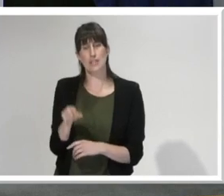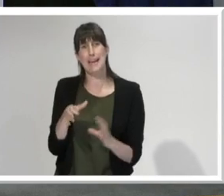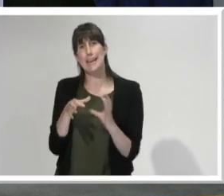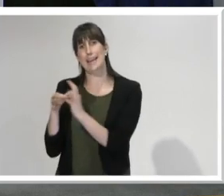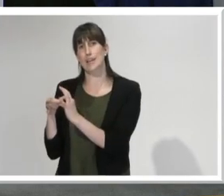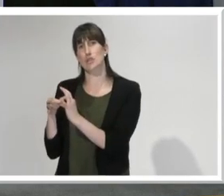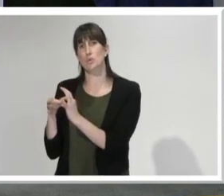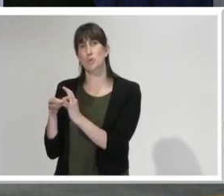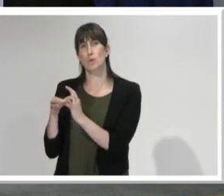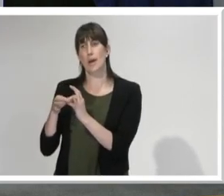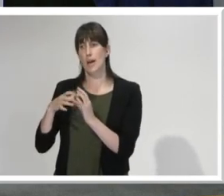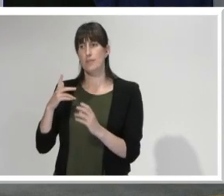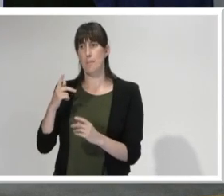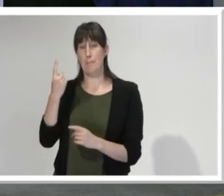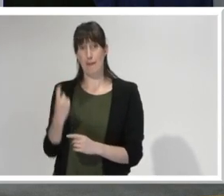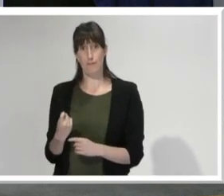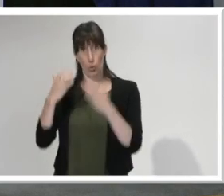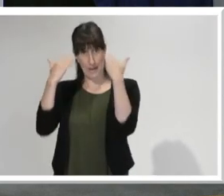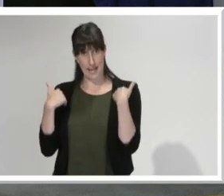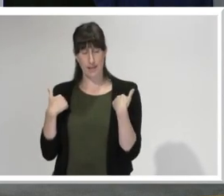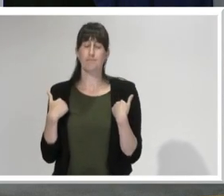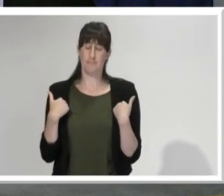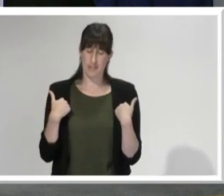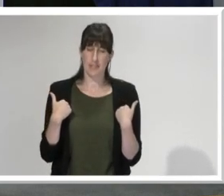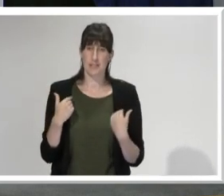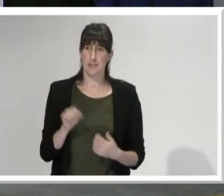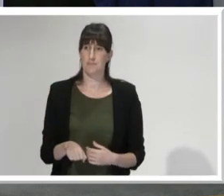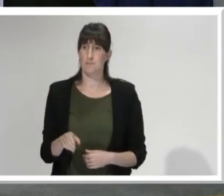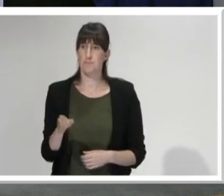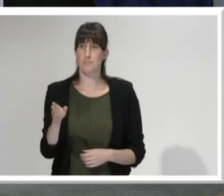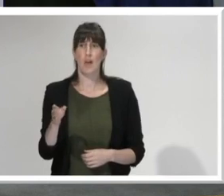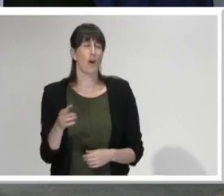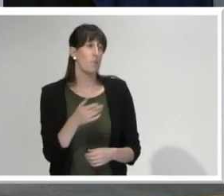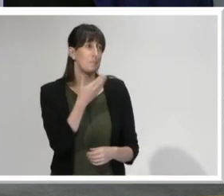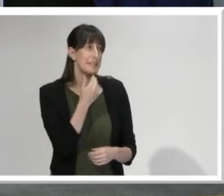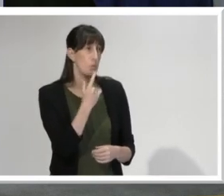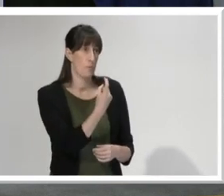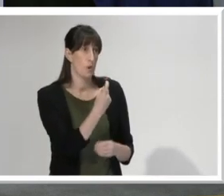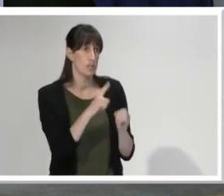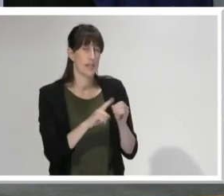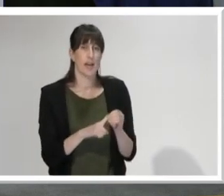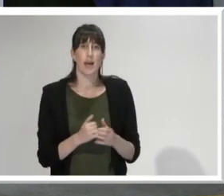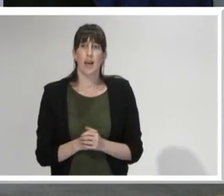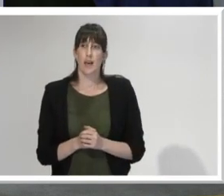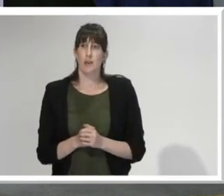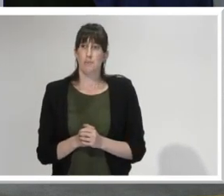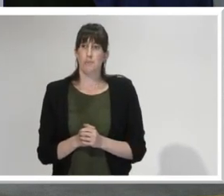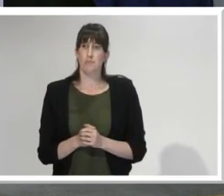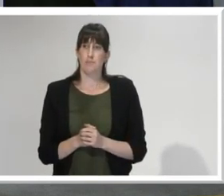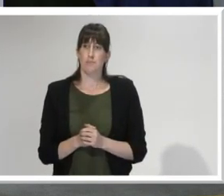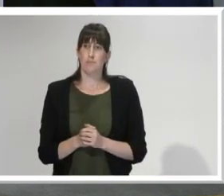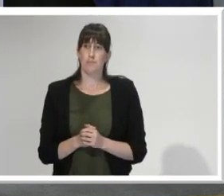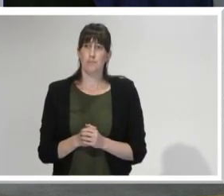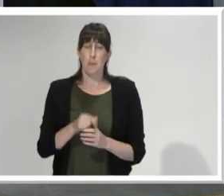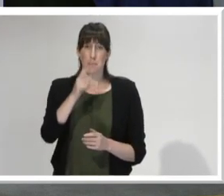on last one. Thank you. Just on repatriation flights, for a colleague, yes. They've been having reports that people simply are worried that they can't